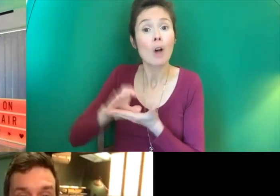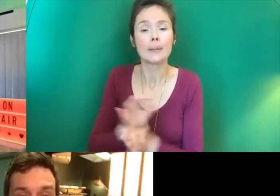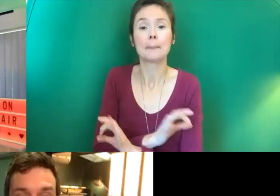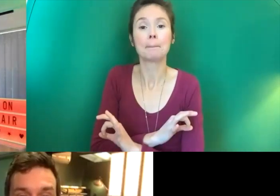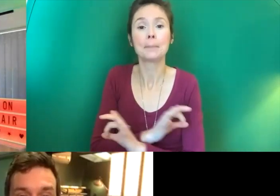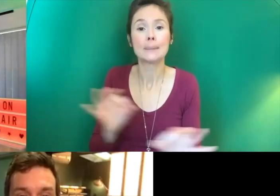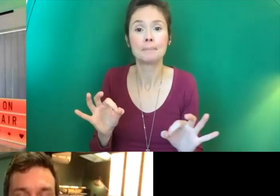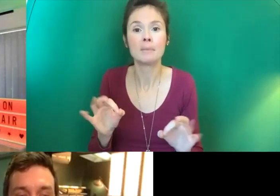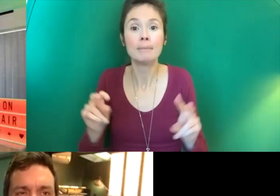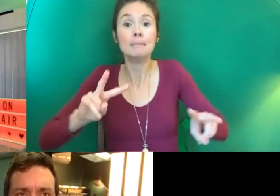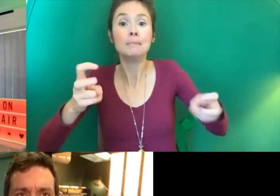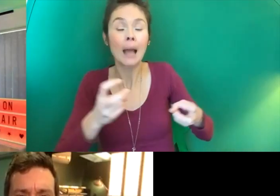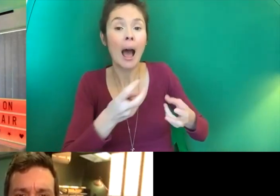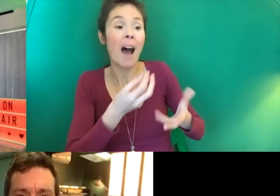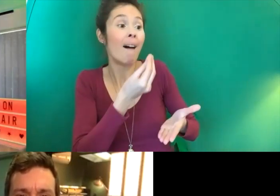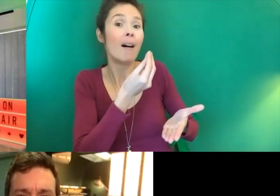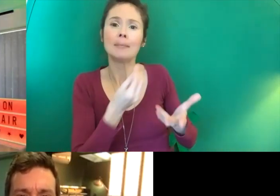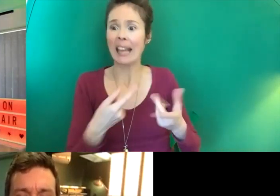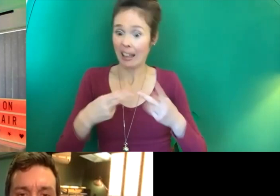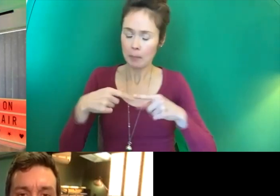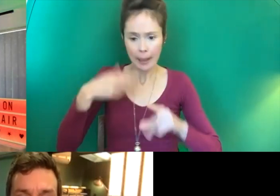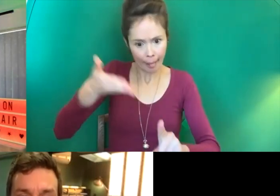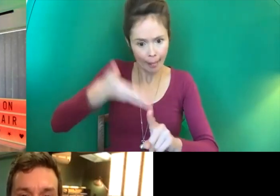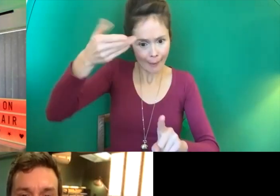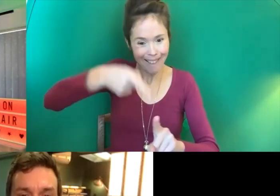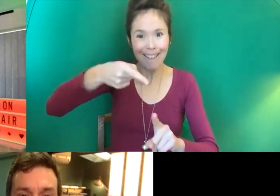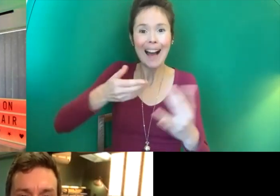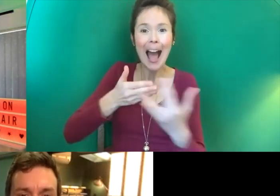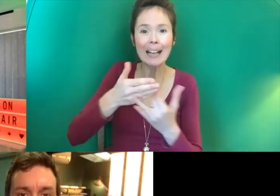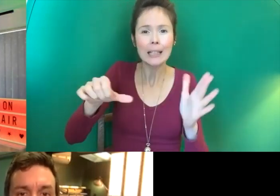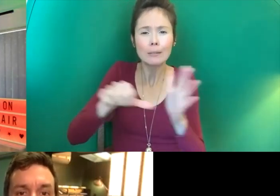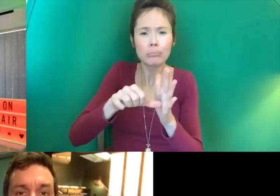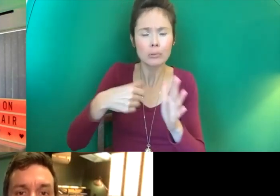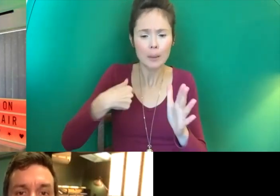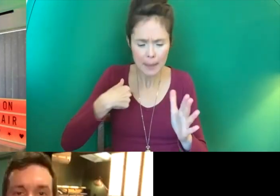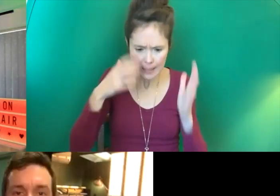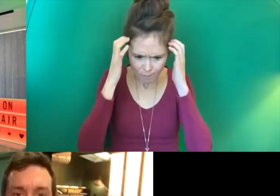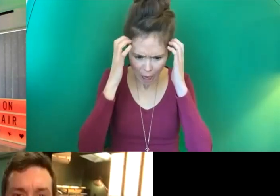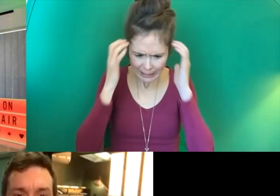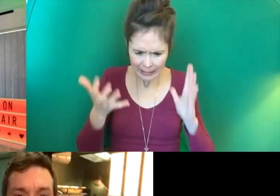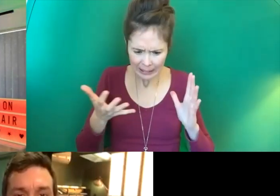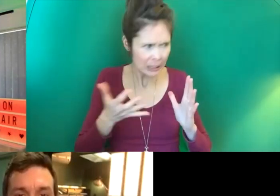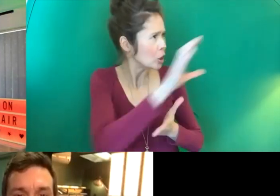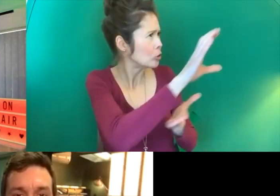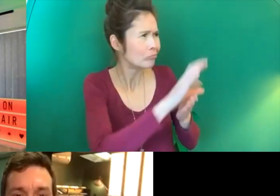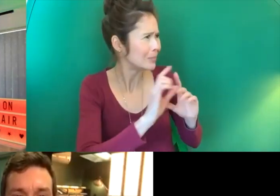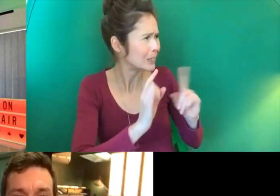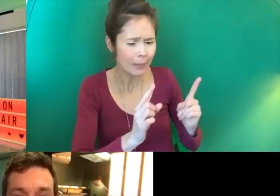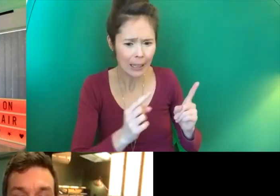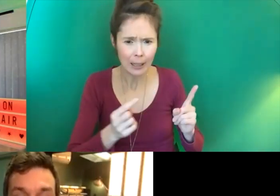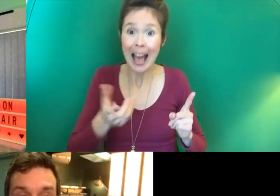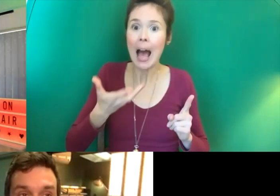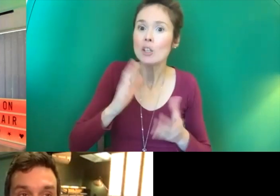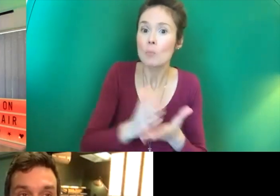of the changes that I make. So I have to make sure there's a good business case for it as well. So one of the changes that I think